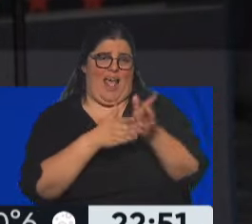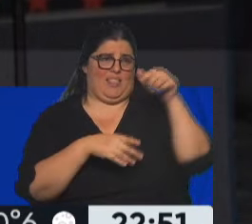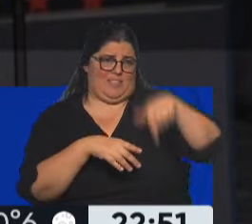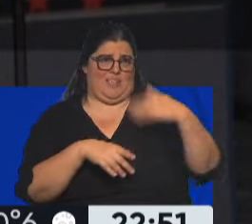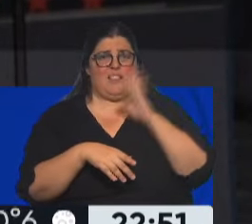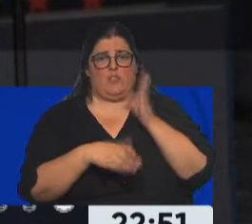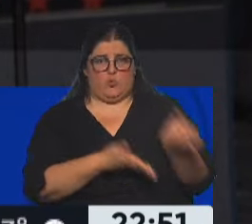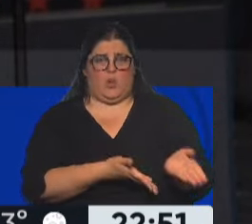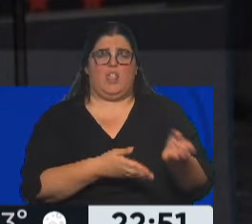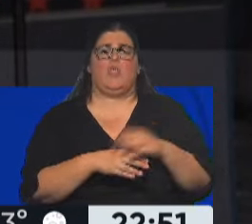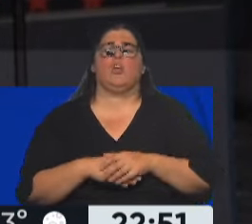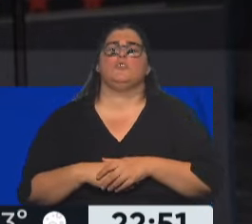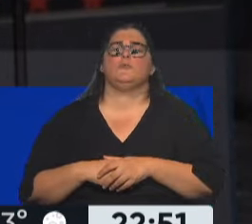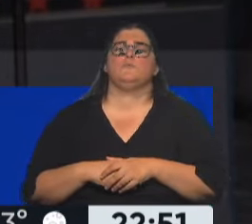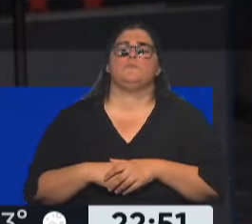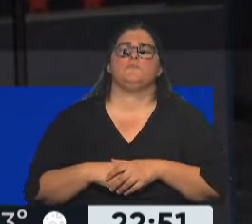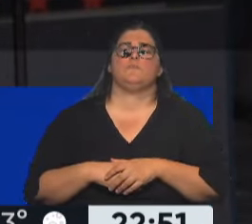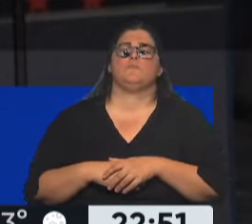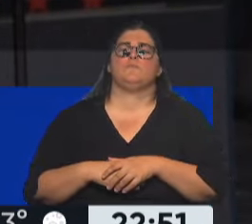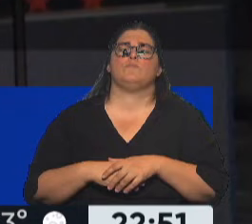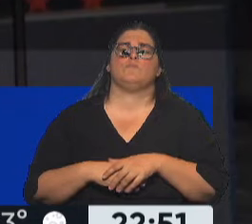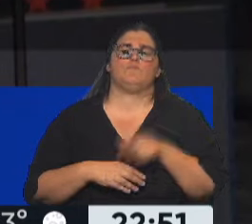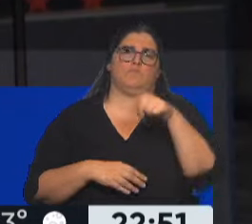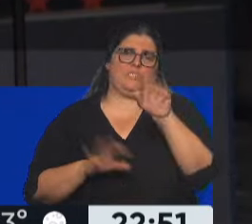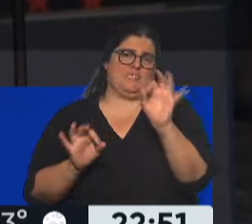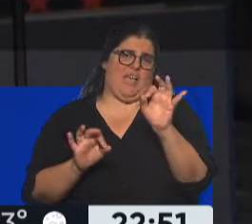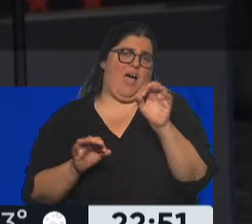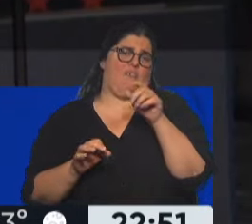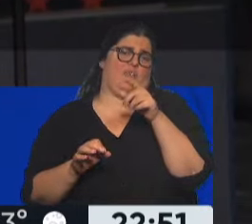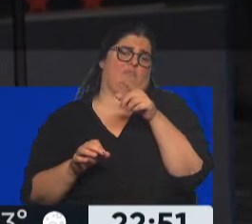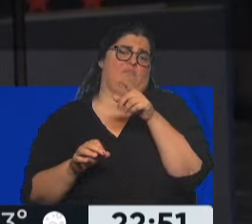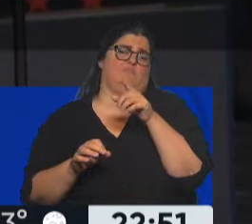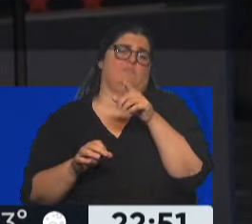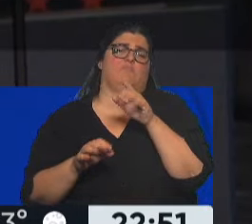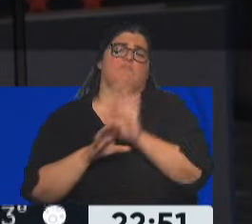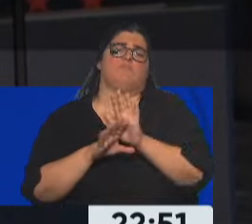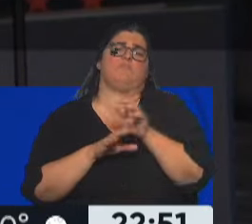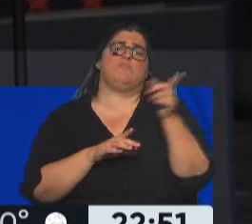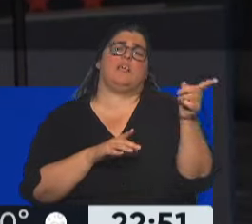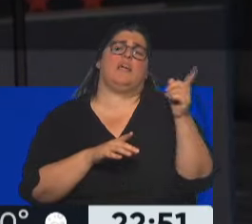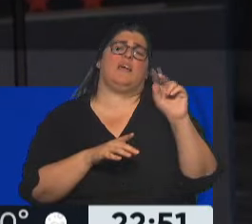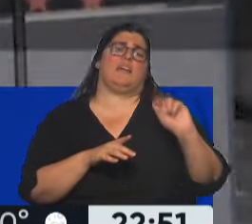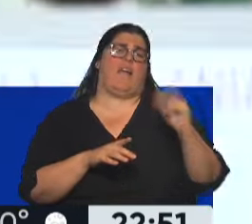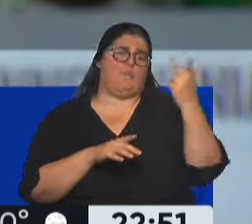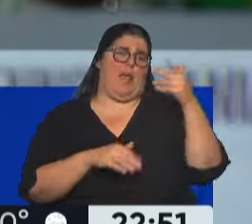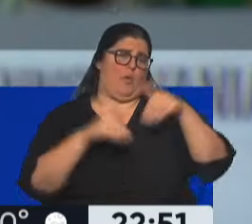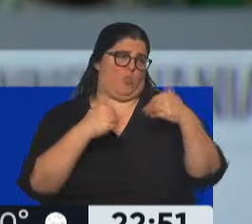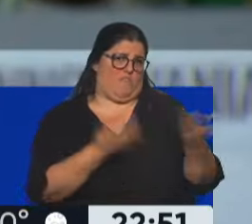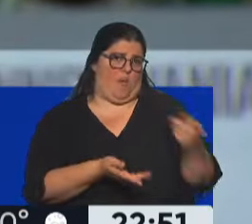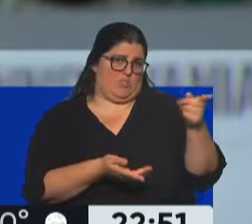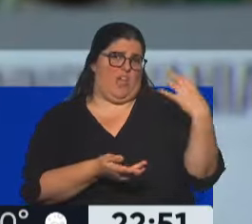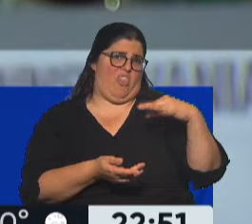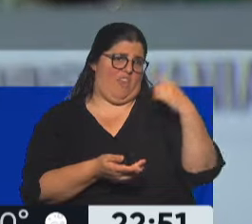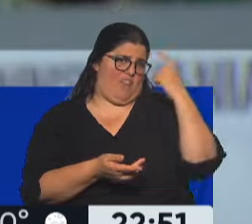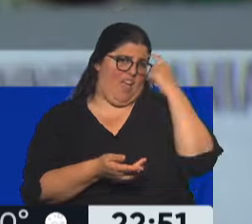well I'm doing there that votes foral you got to have your he He's talking